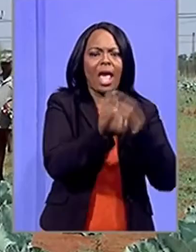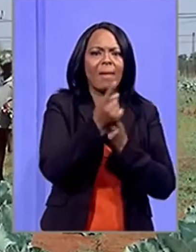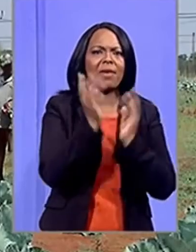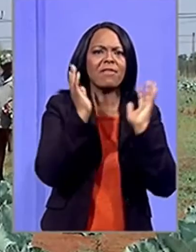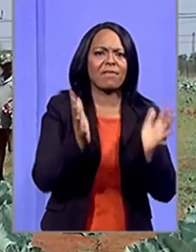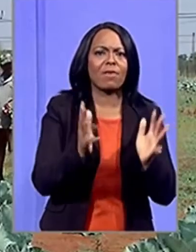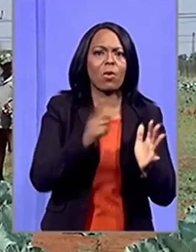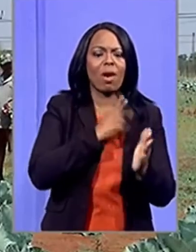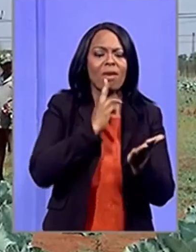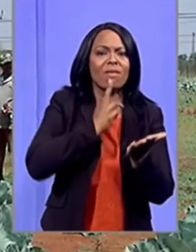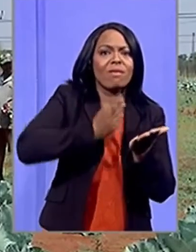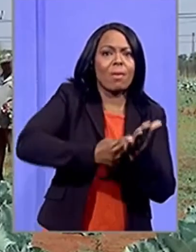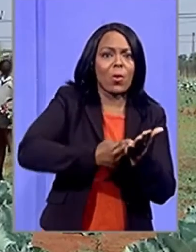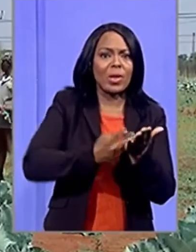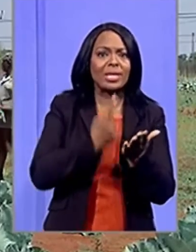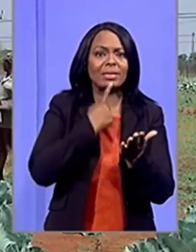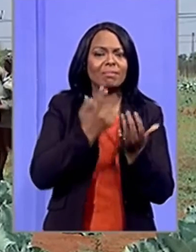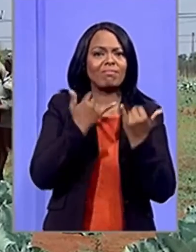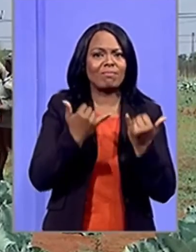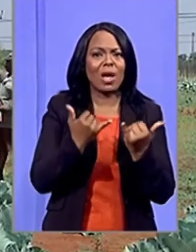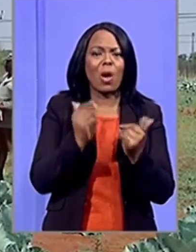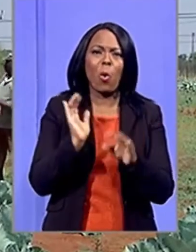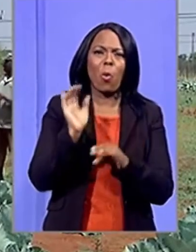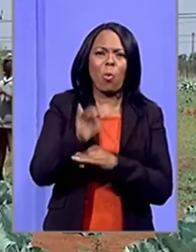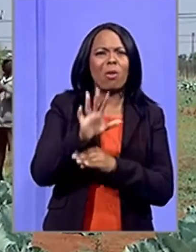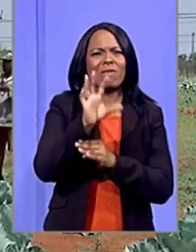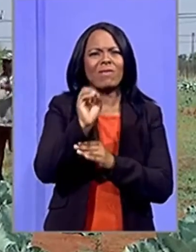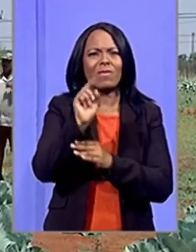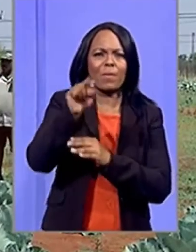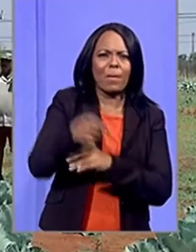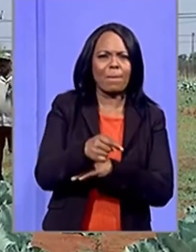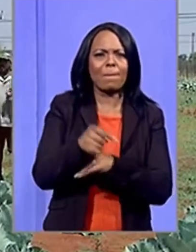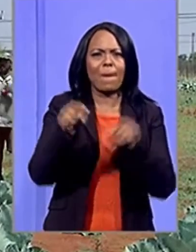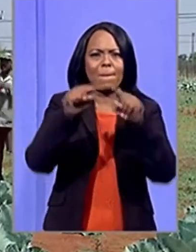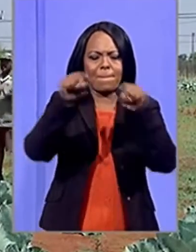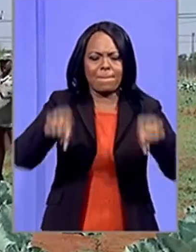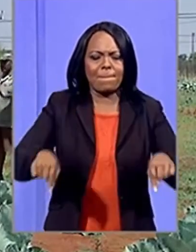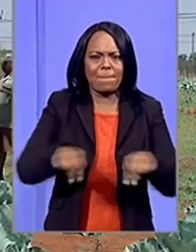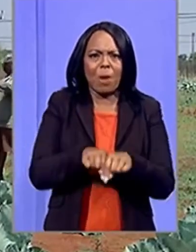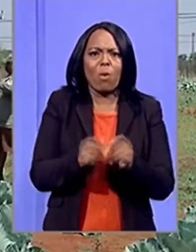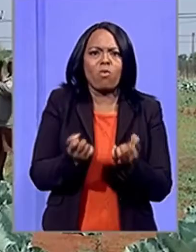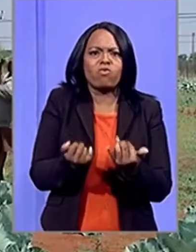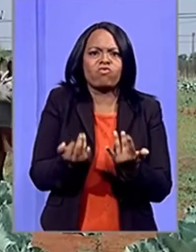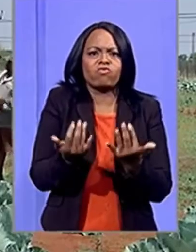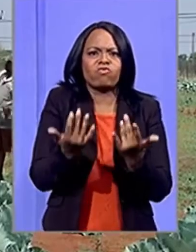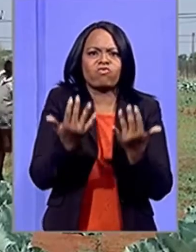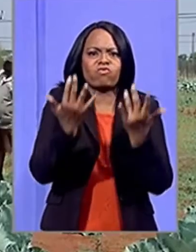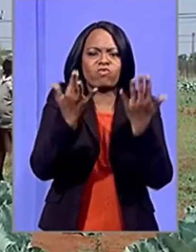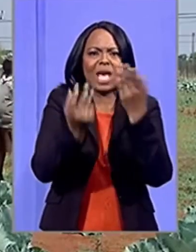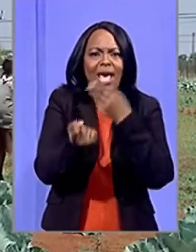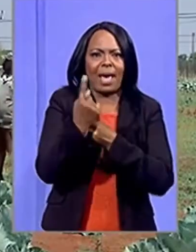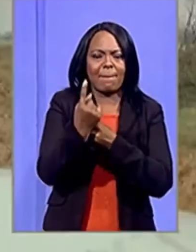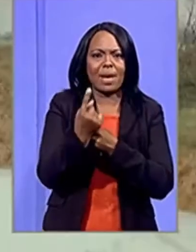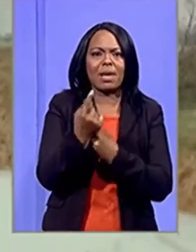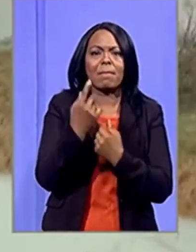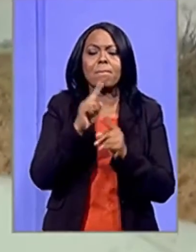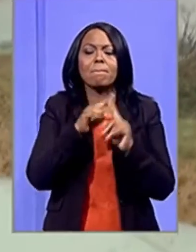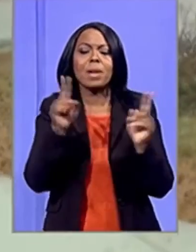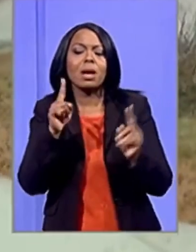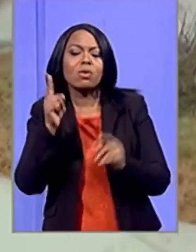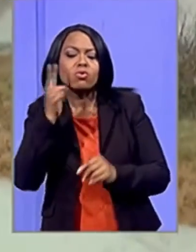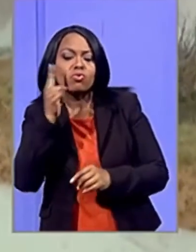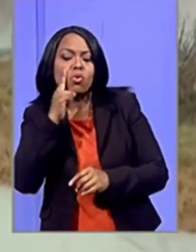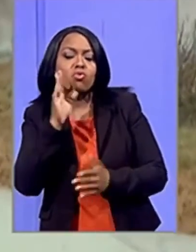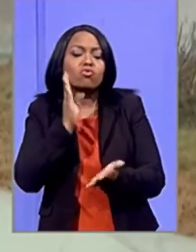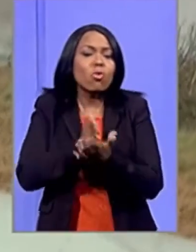feleletse report ya rona mme re utlwa gote over 50,000 hectares e tshileng. We still to verify ka gore fale le fale go sentse go na le mollo